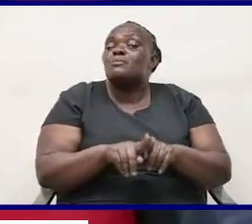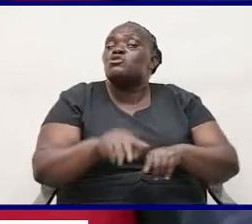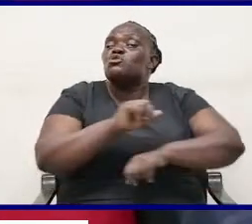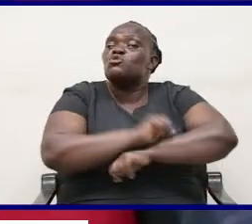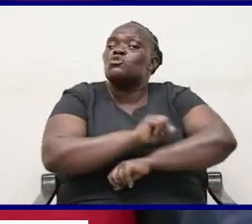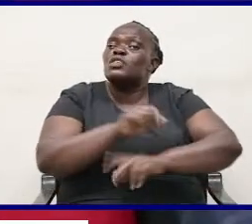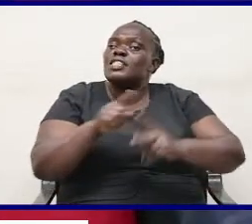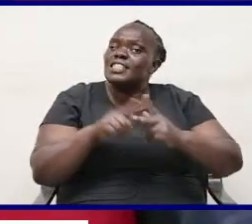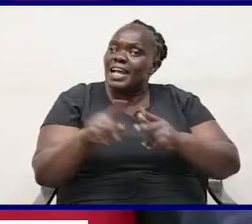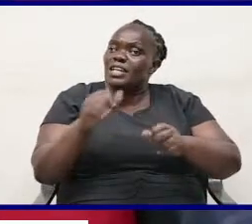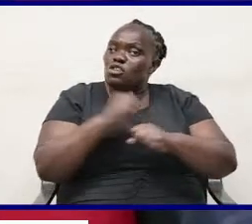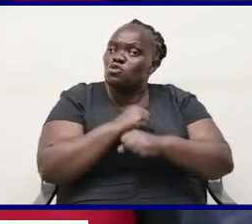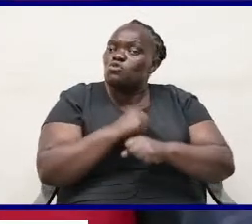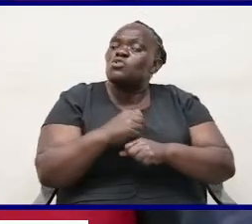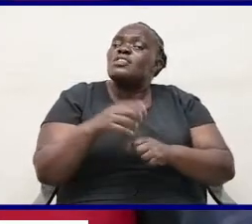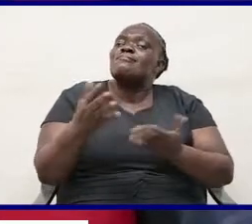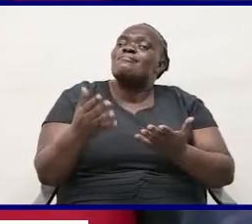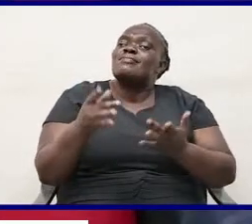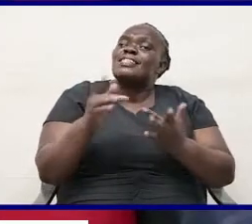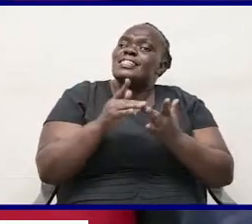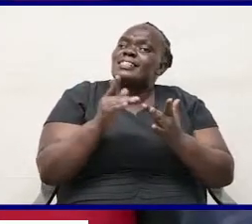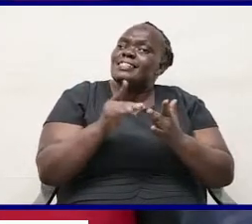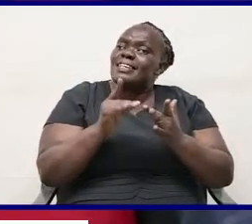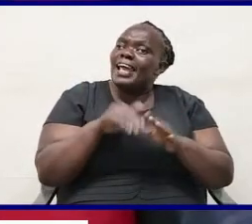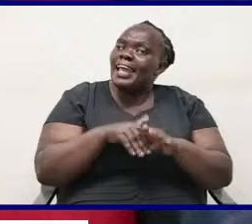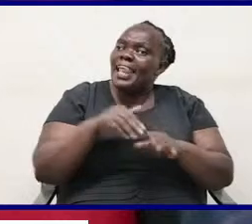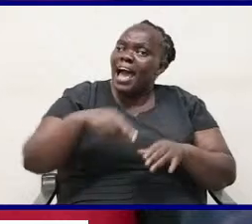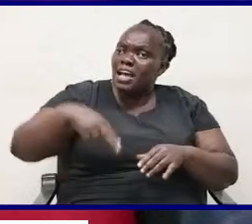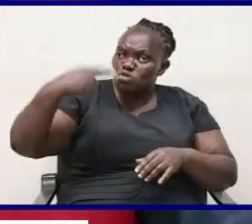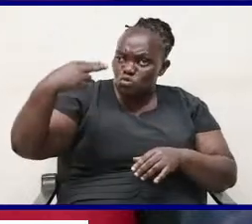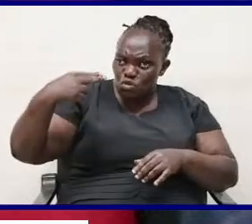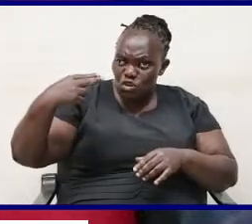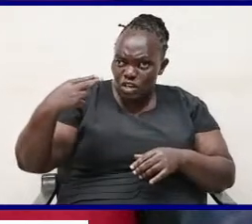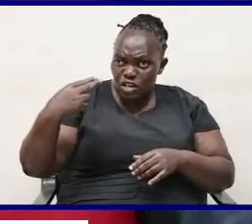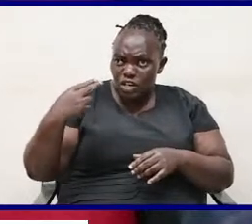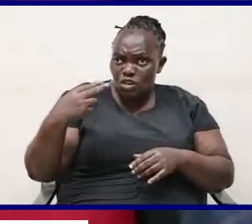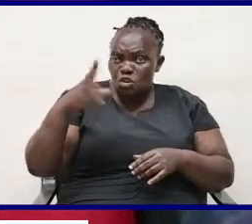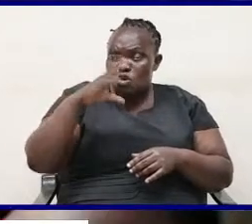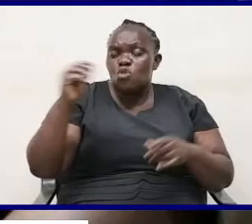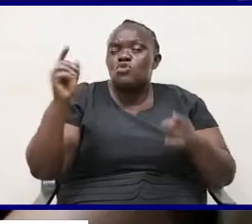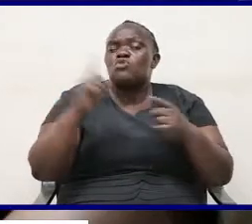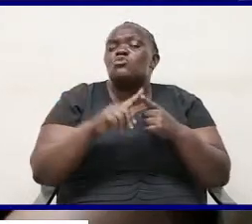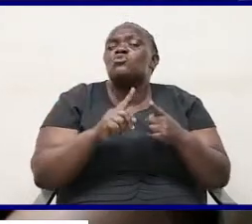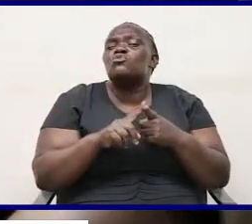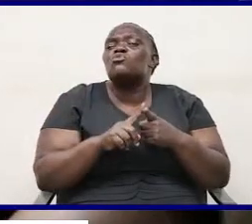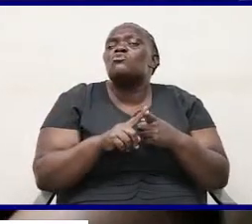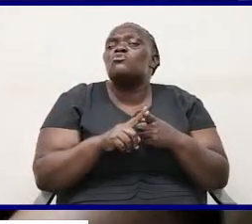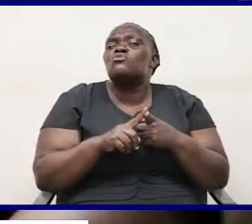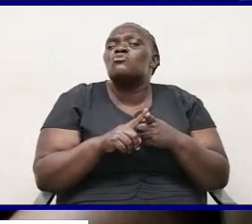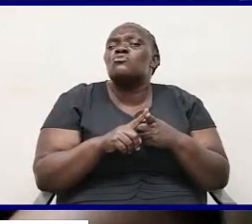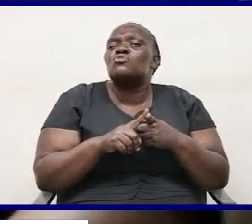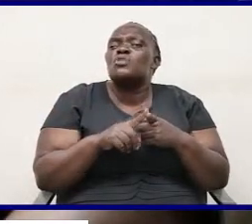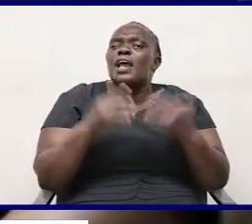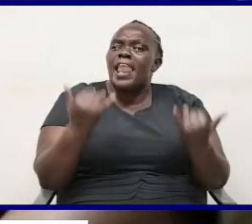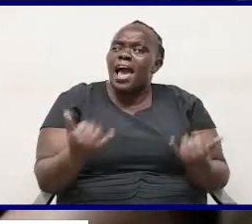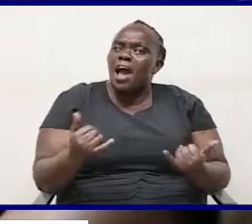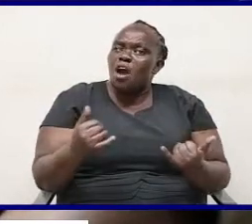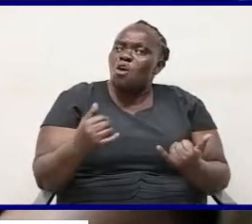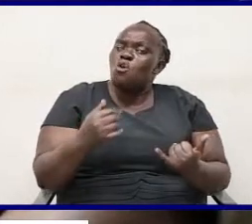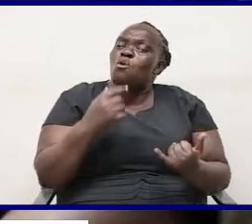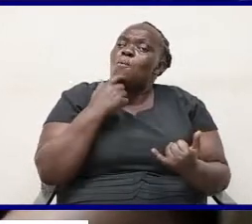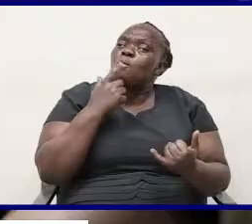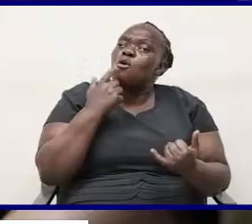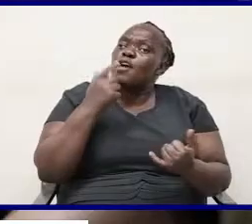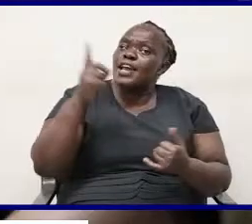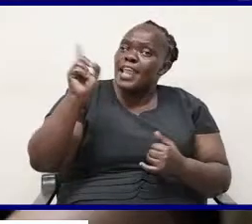Academically, I started off by doing sciences in high school, going to they now call it Moi Nairobi